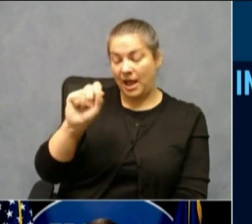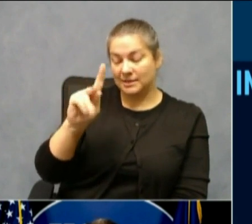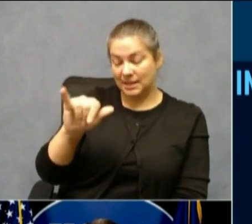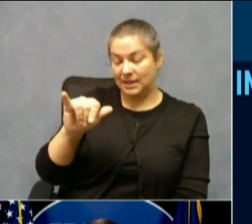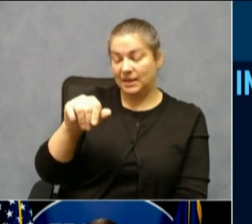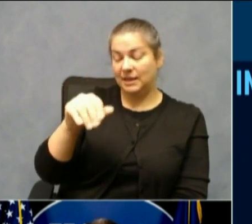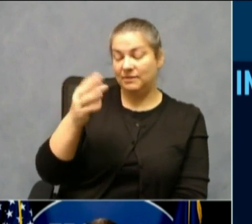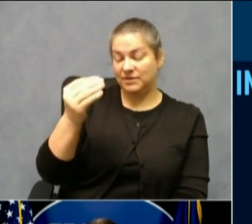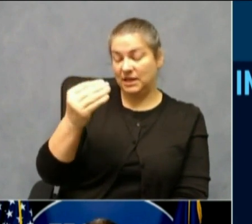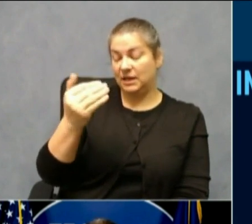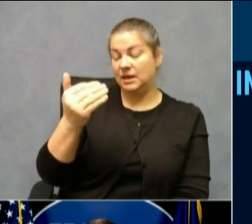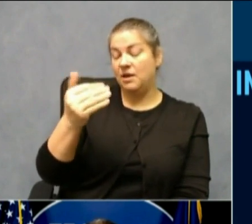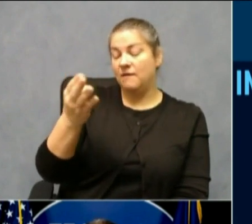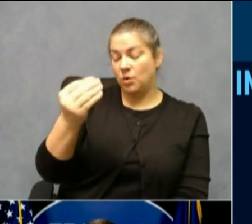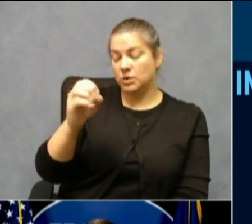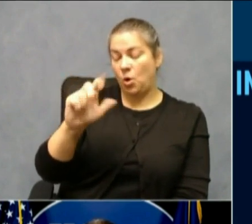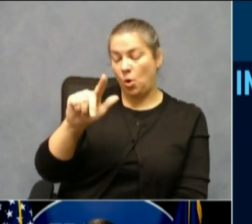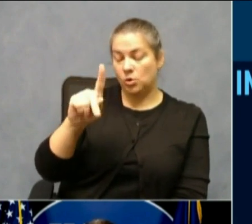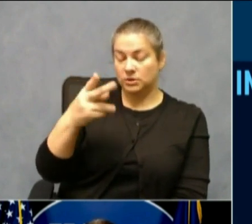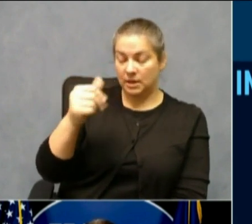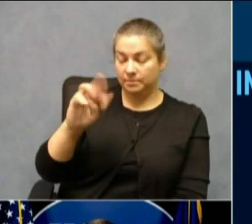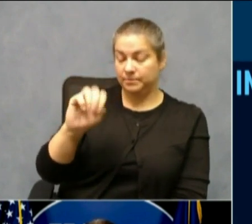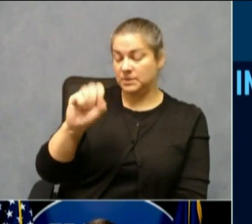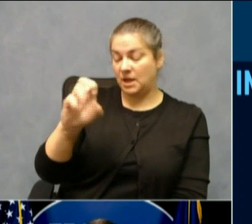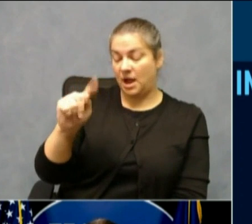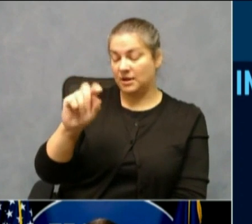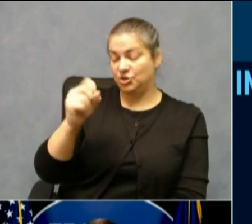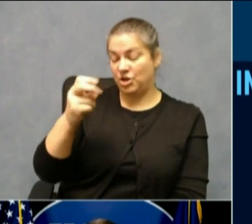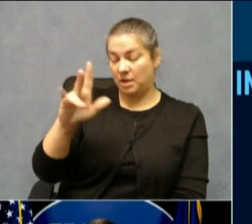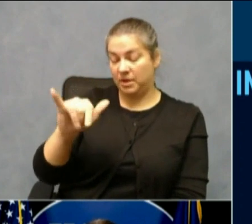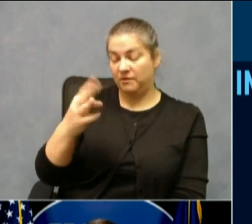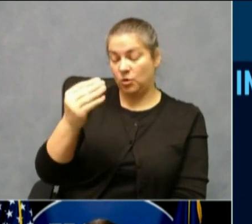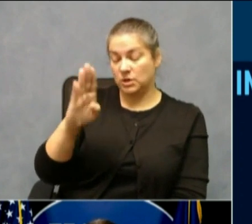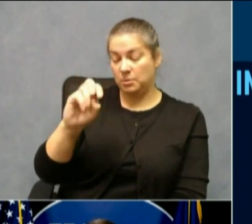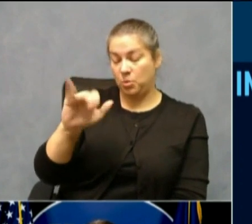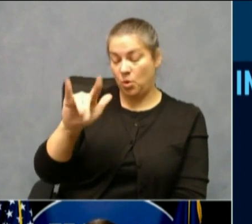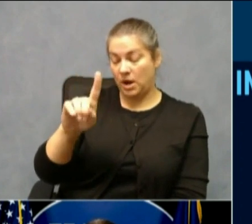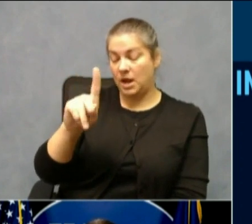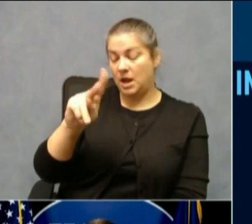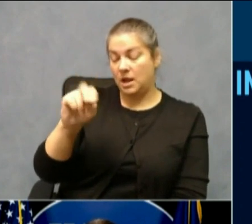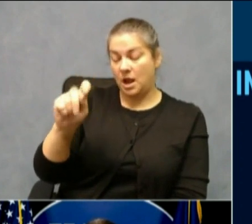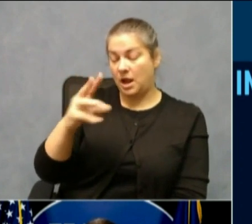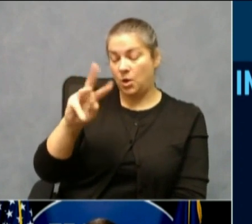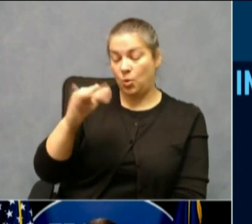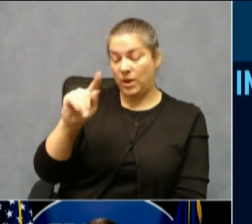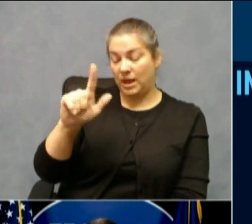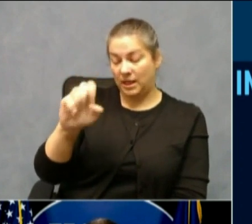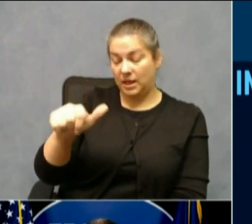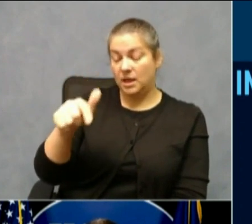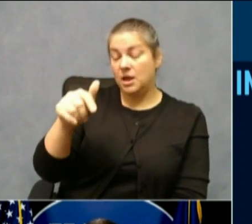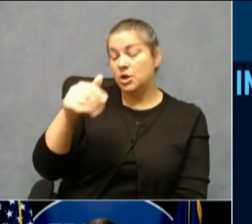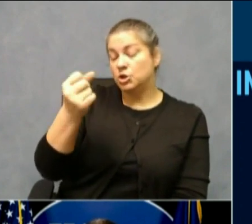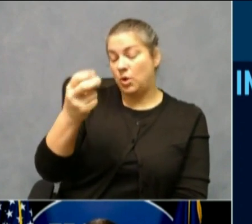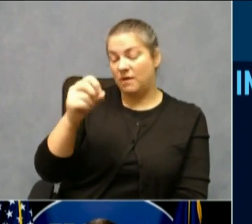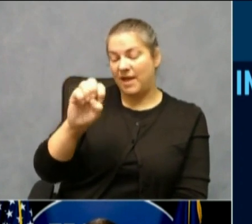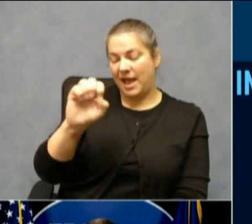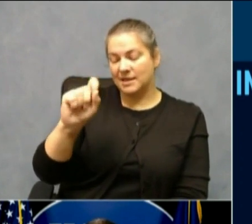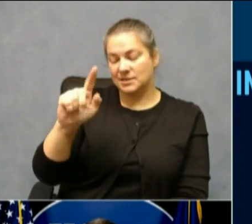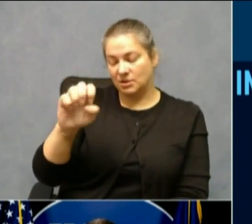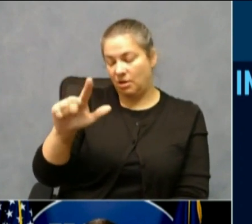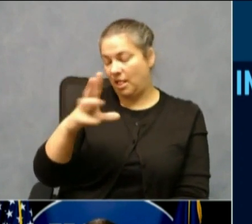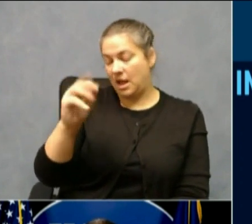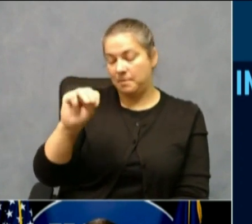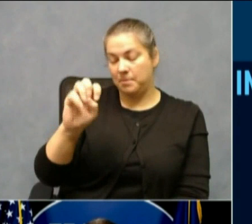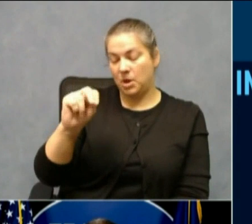14 in Oldham, Scott, and Shelby, 13 in Boyd, Knott, and Whitley, 12 in Estill and Monroe, 11 in Grayson